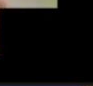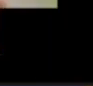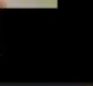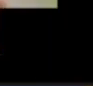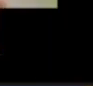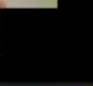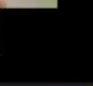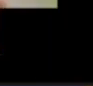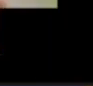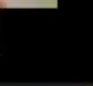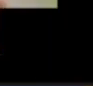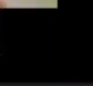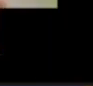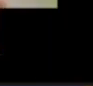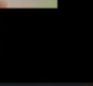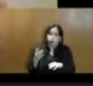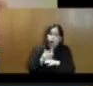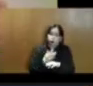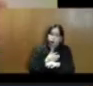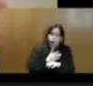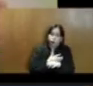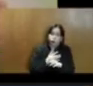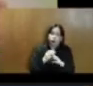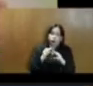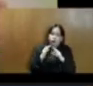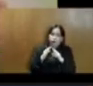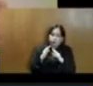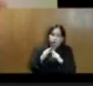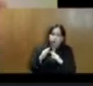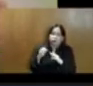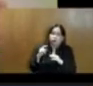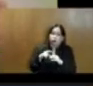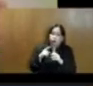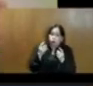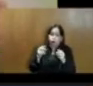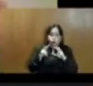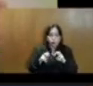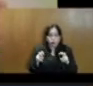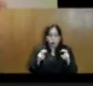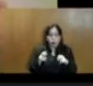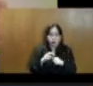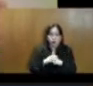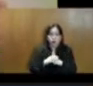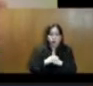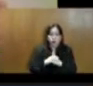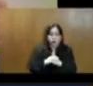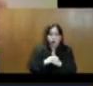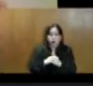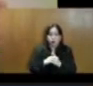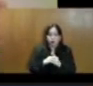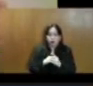to actually enhance their facilities, do research, do